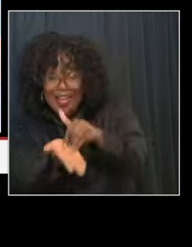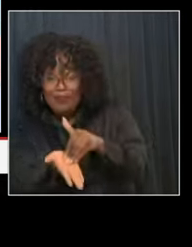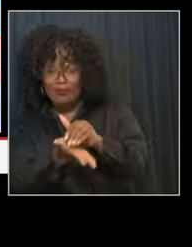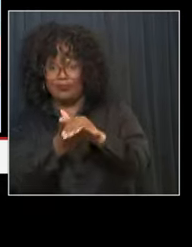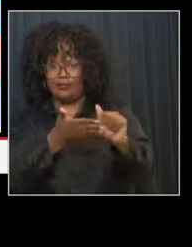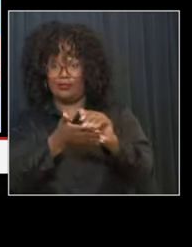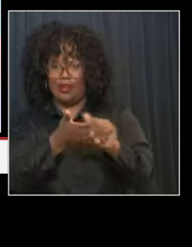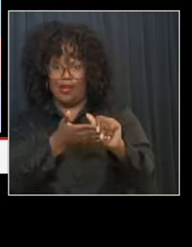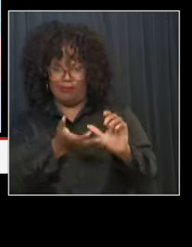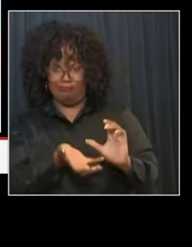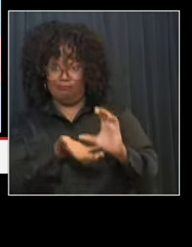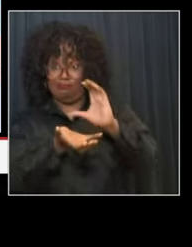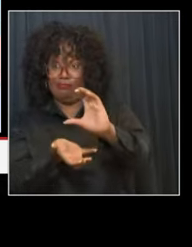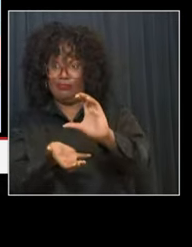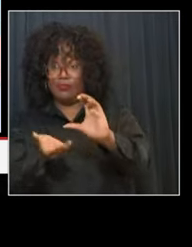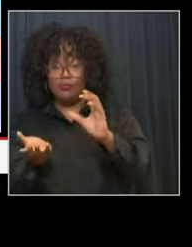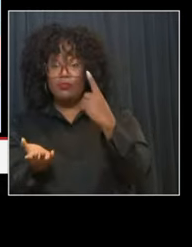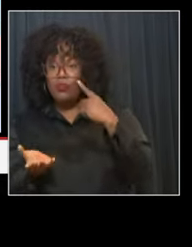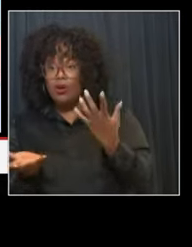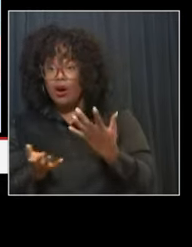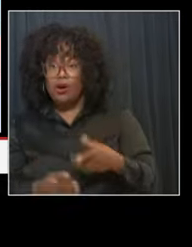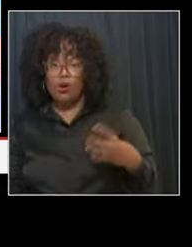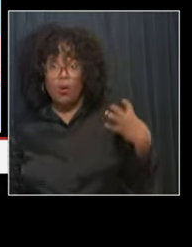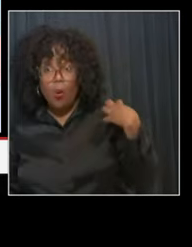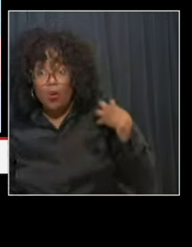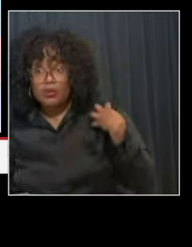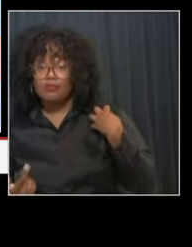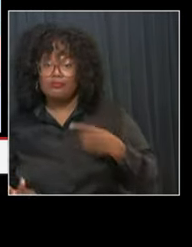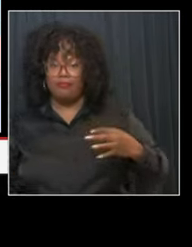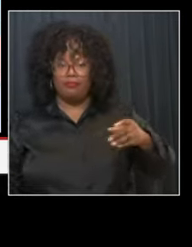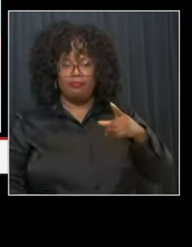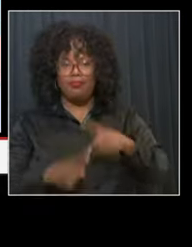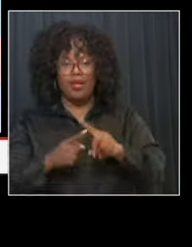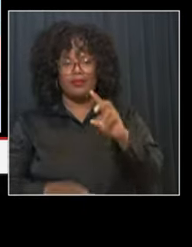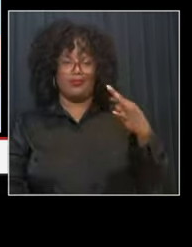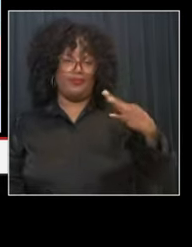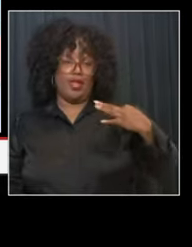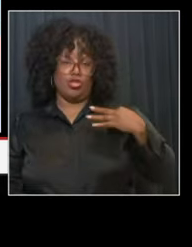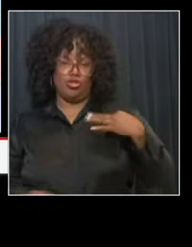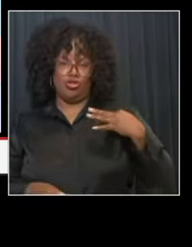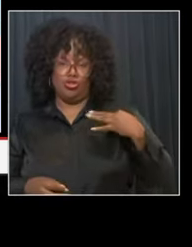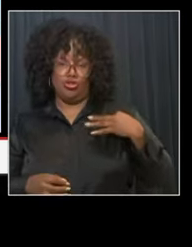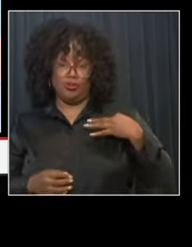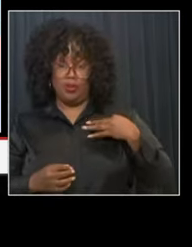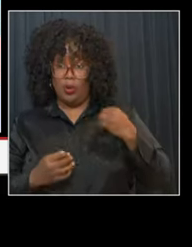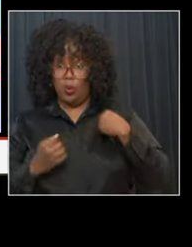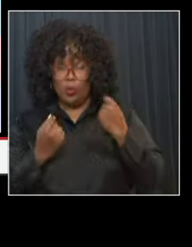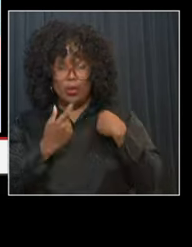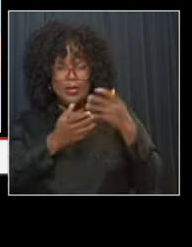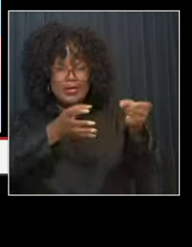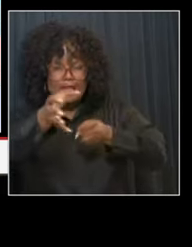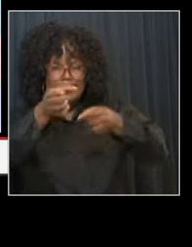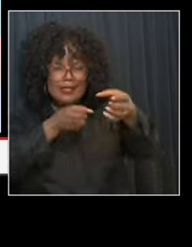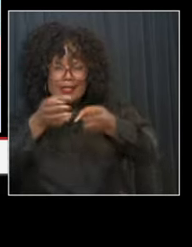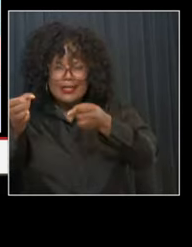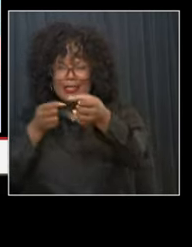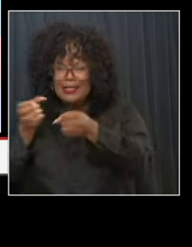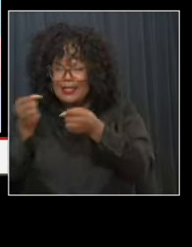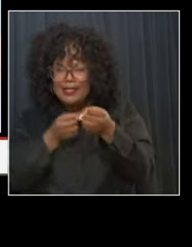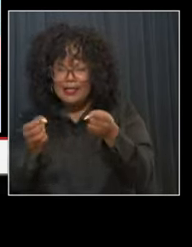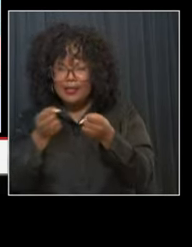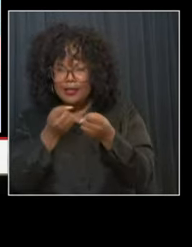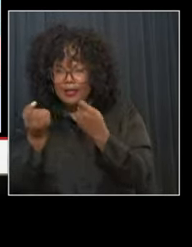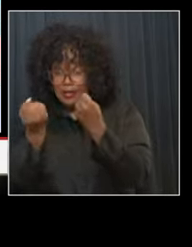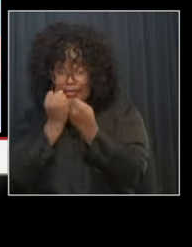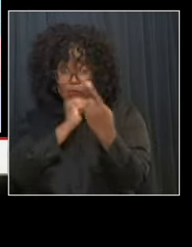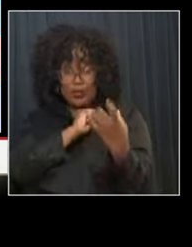volunteers. We recruit coaches to support with our youth programs, and it's necessary that we're able to give them back because many times they're